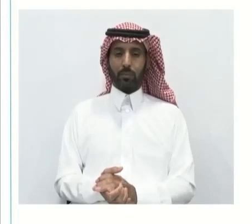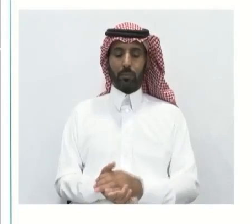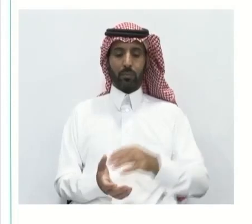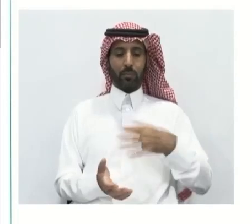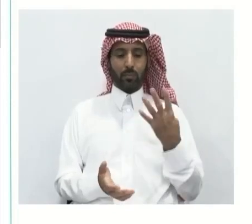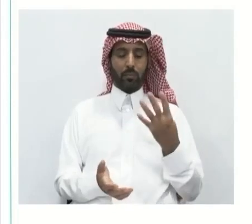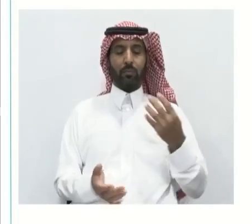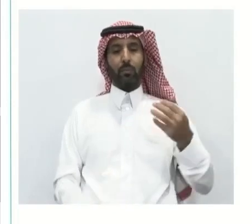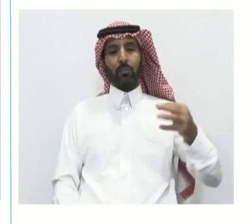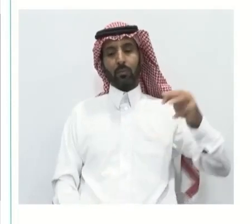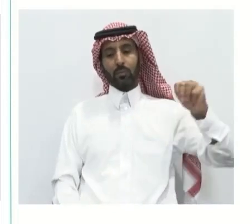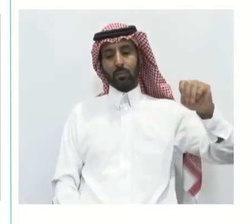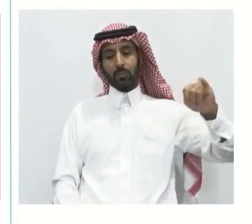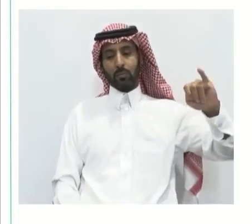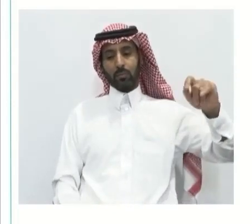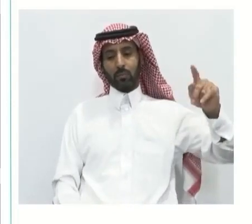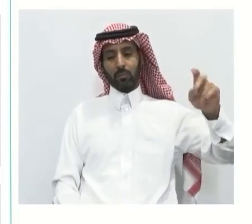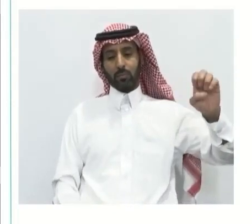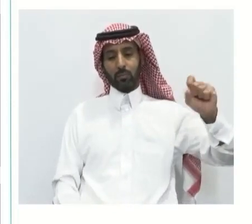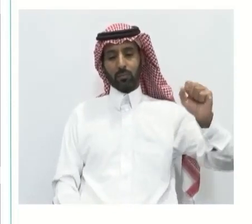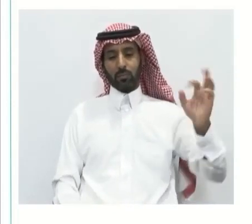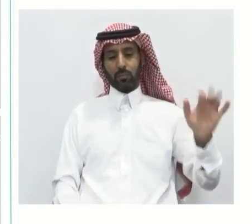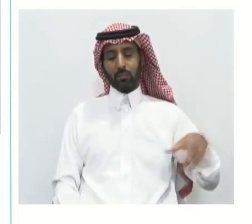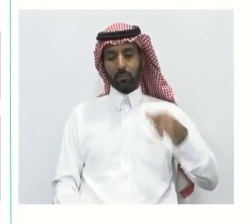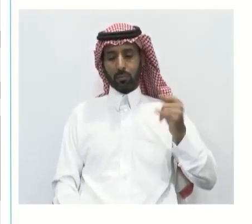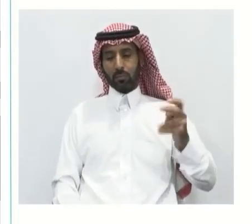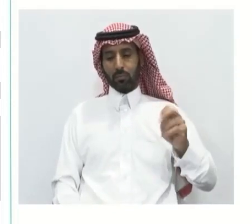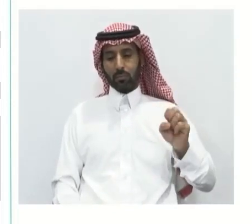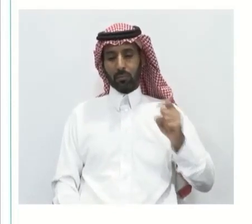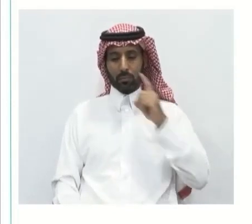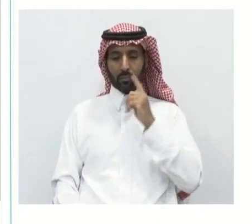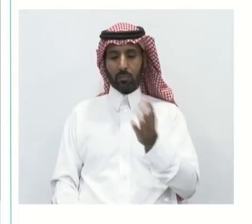four? Mike Jenner was Bob Reynolds' friend. Were they friends?